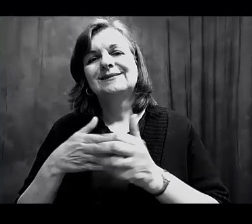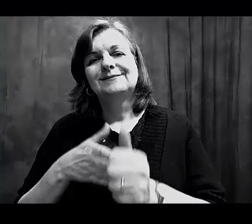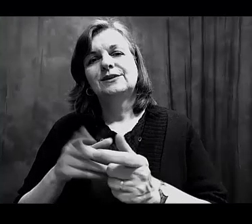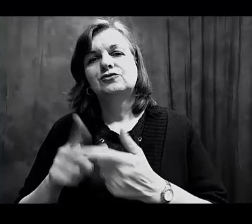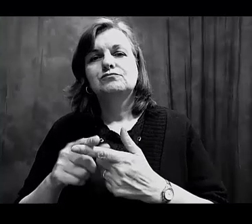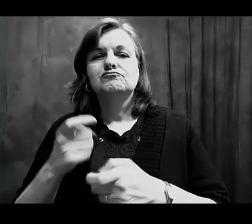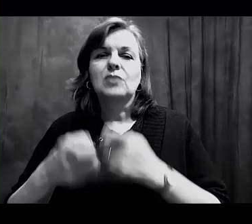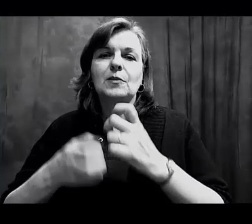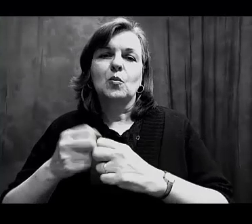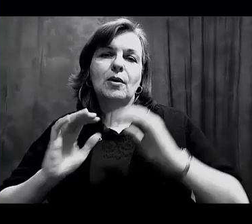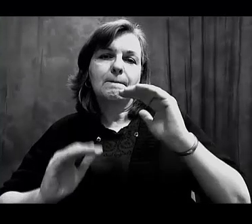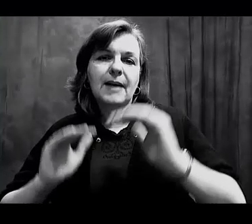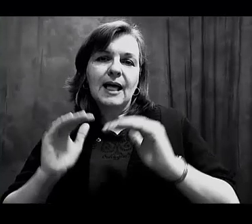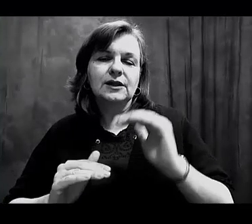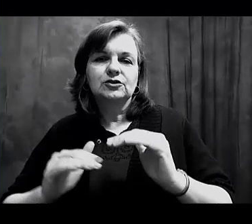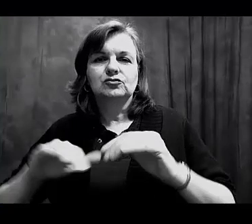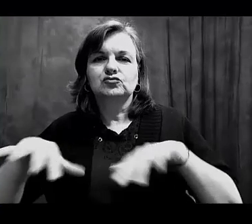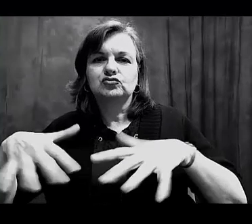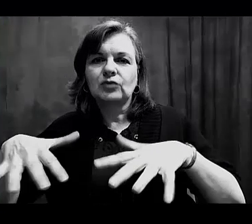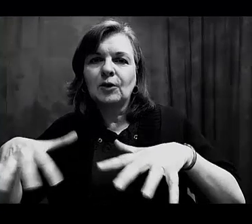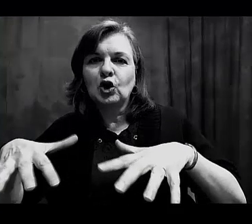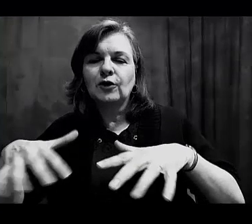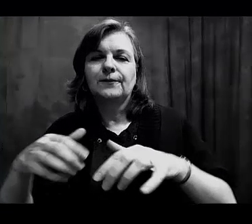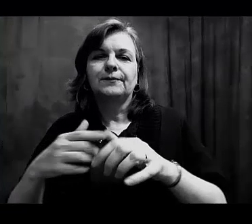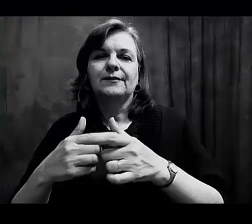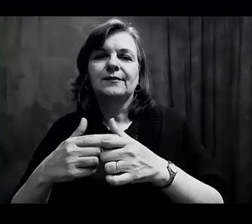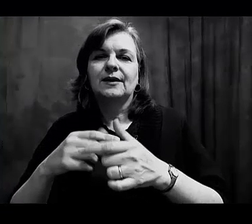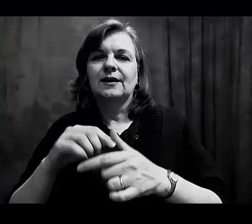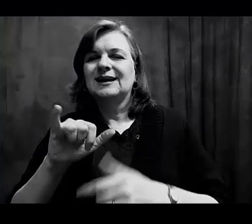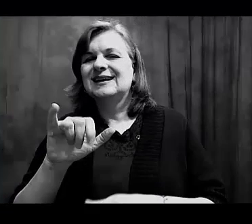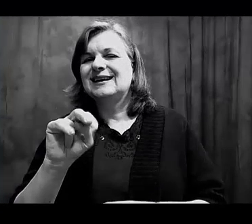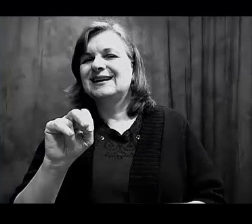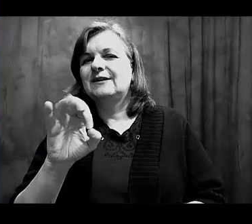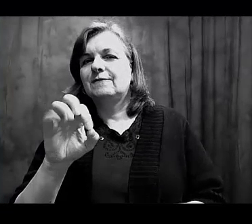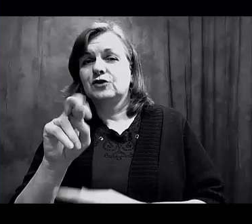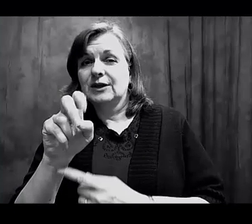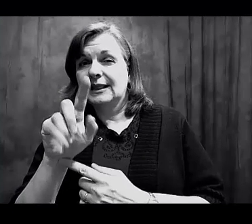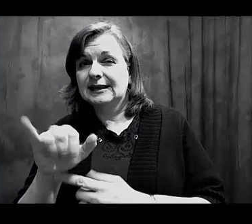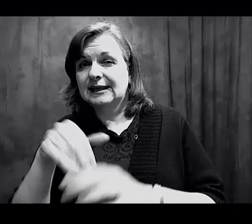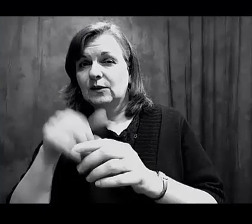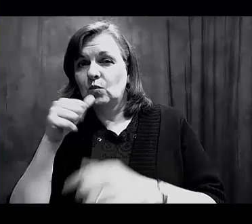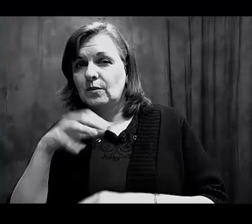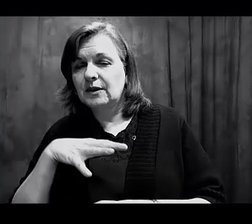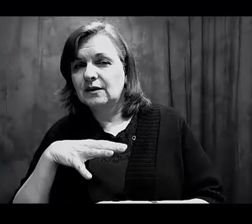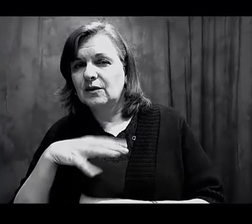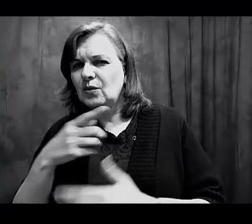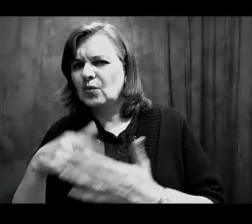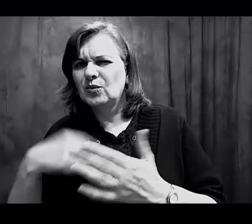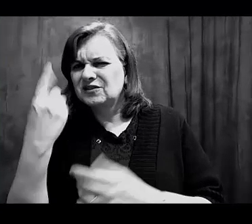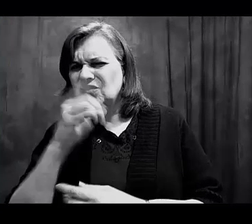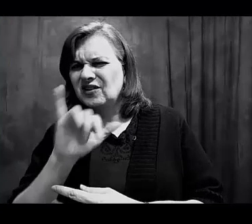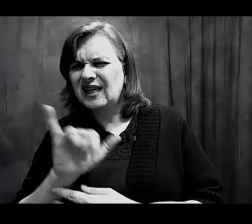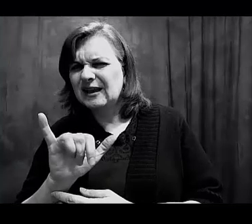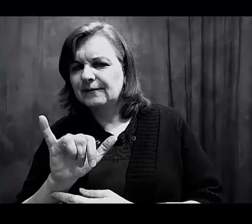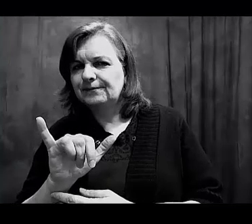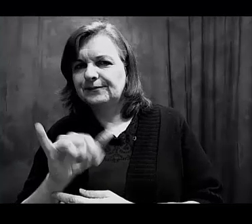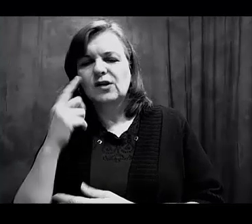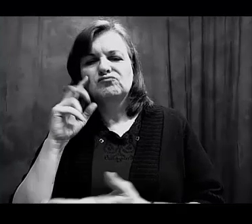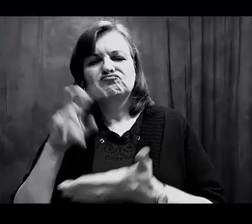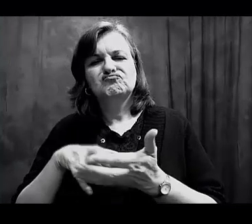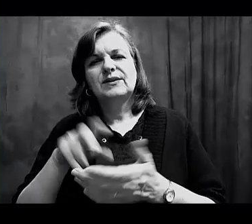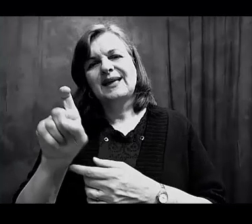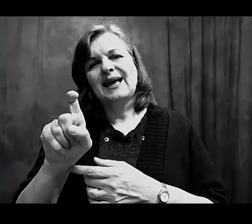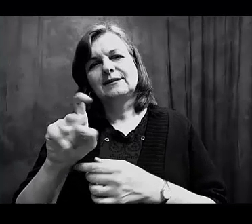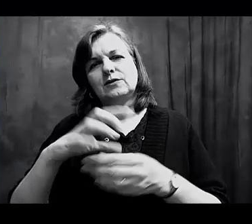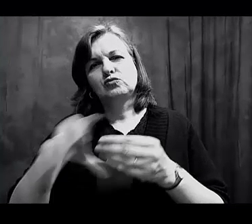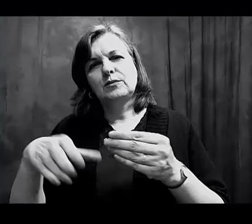actually look like? So here's the X chromosome. This is in a male. How do I know that? There's